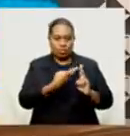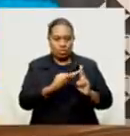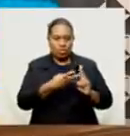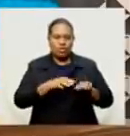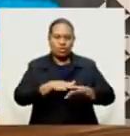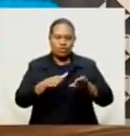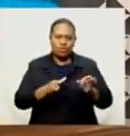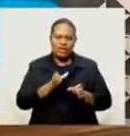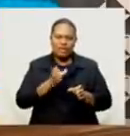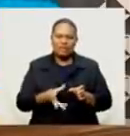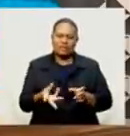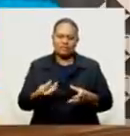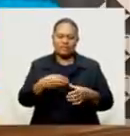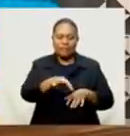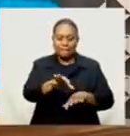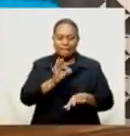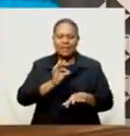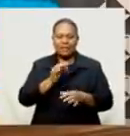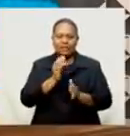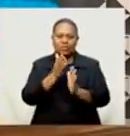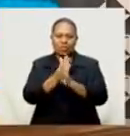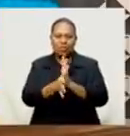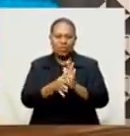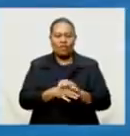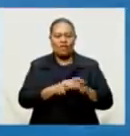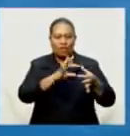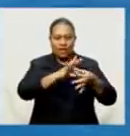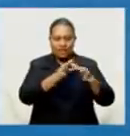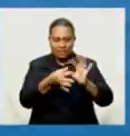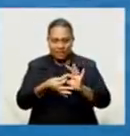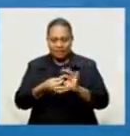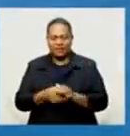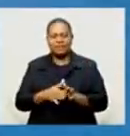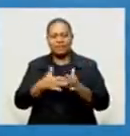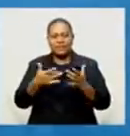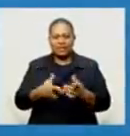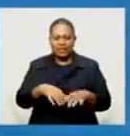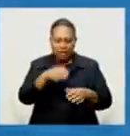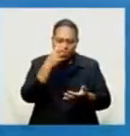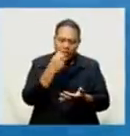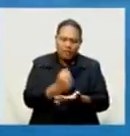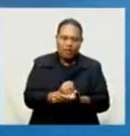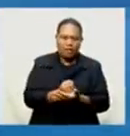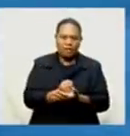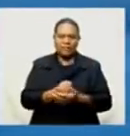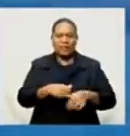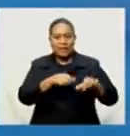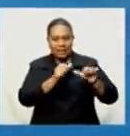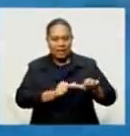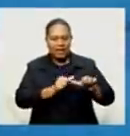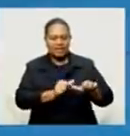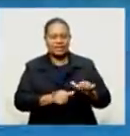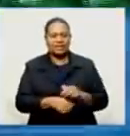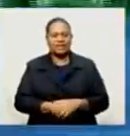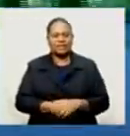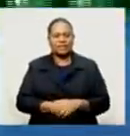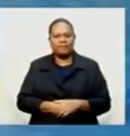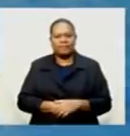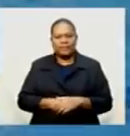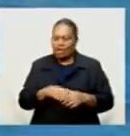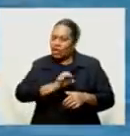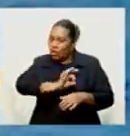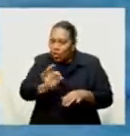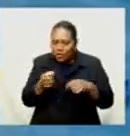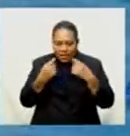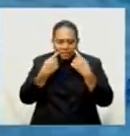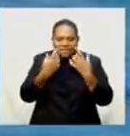for the Tokyo Olympics quota spot. This has been confirmed by Fiji Swimming President Ben Roba, who wished not to reveal the names